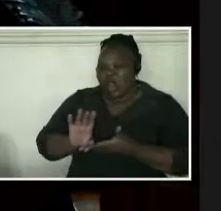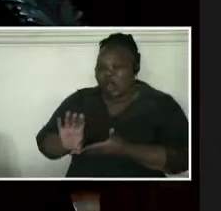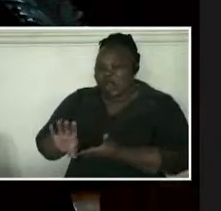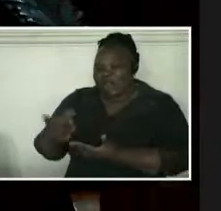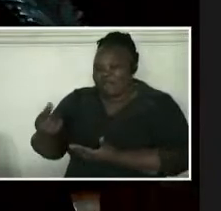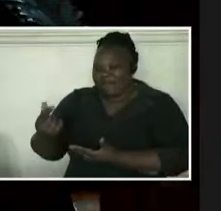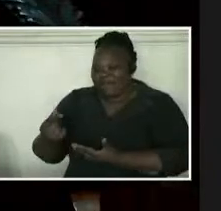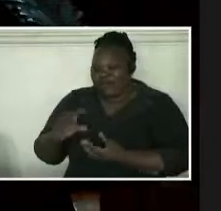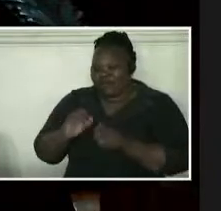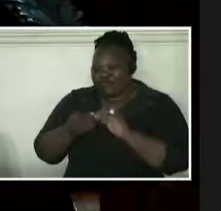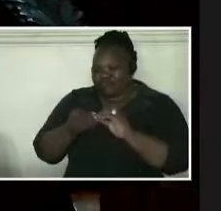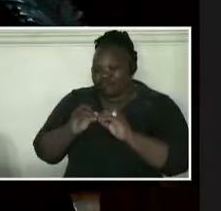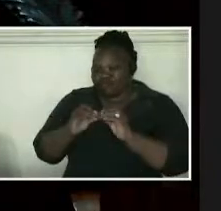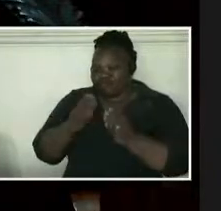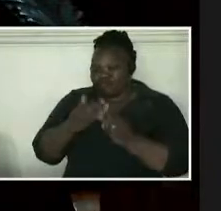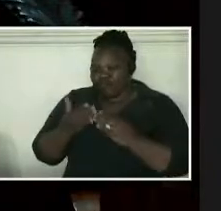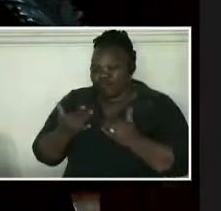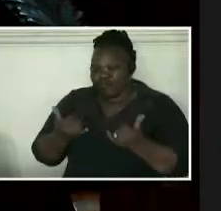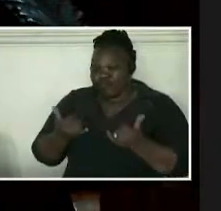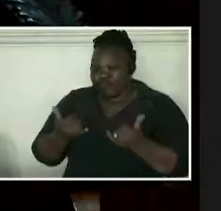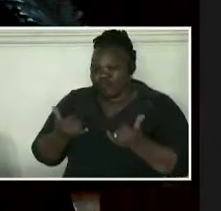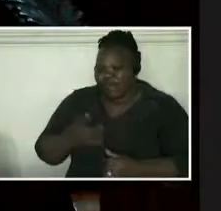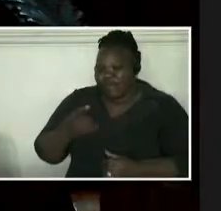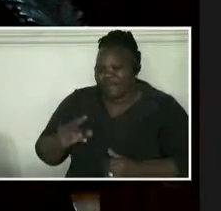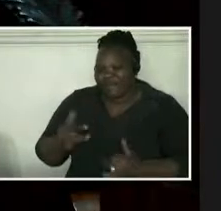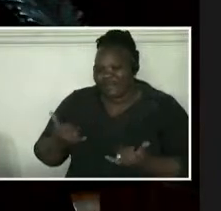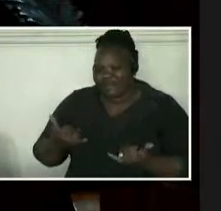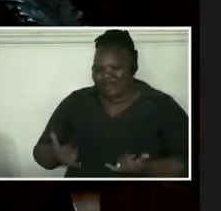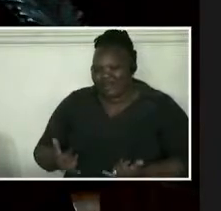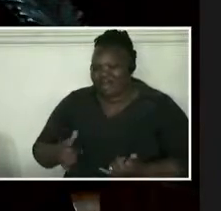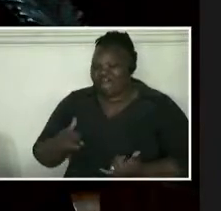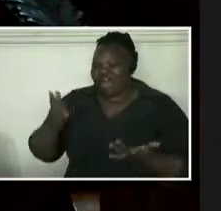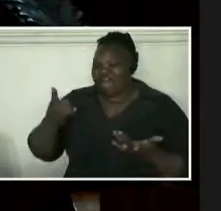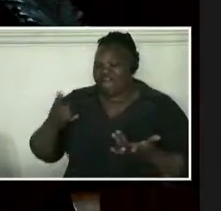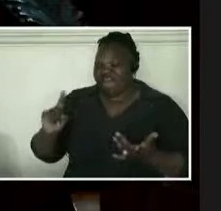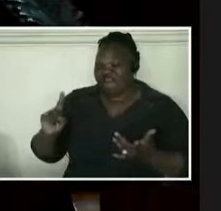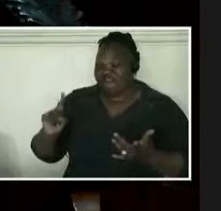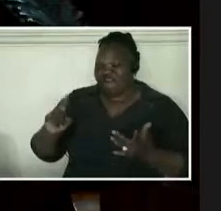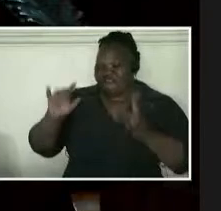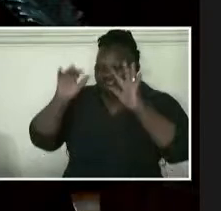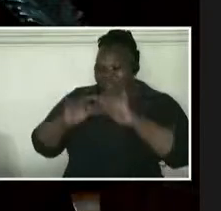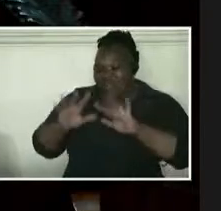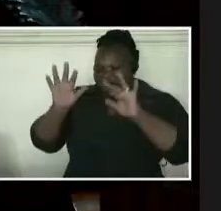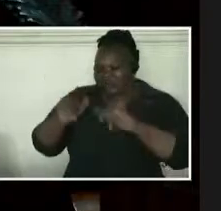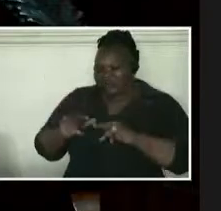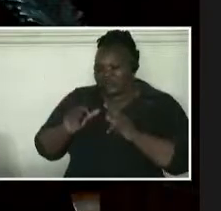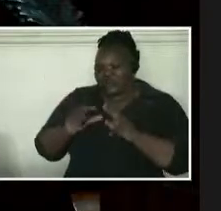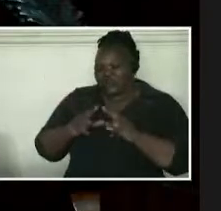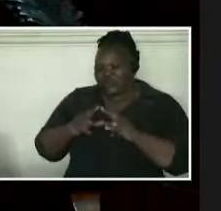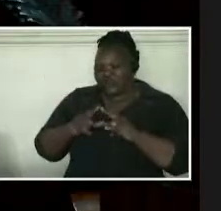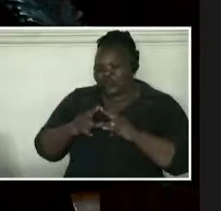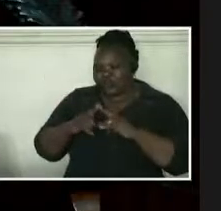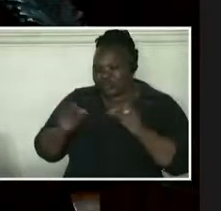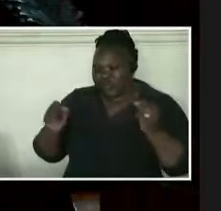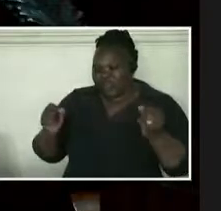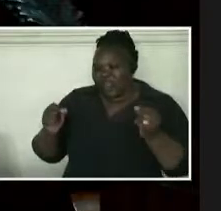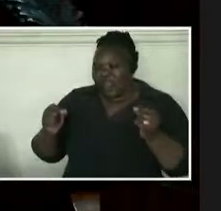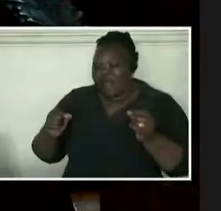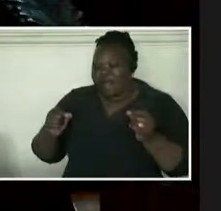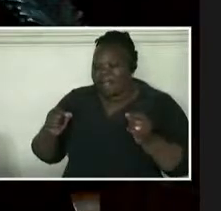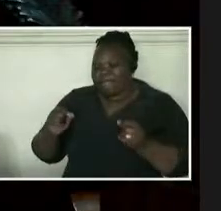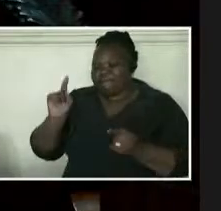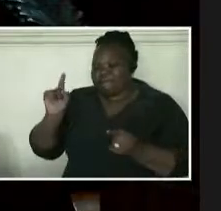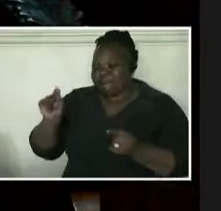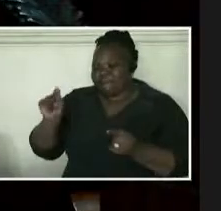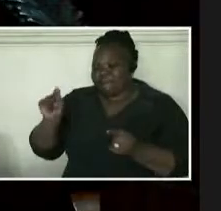funding for these repairs at this stage but on-site assessment for floods damage have come have been completed and preparations to appoint service